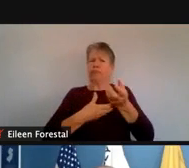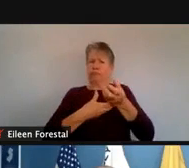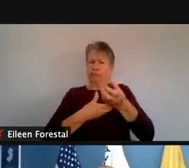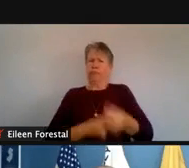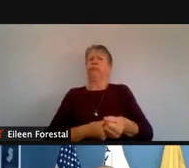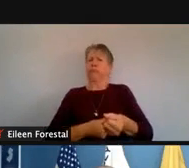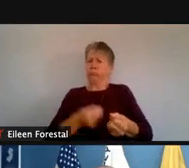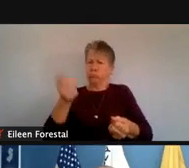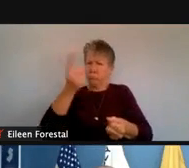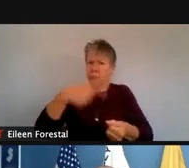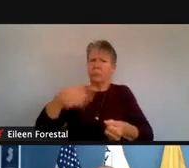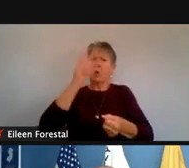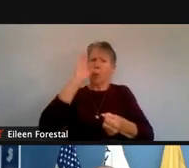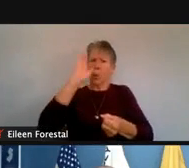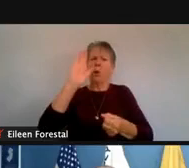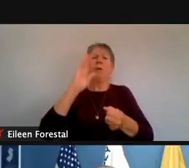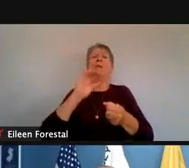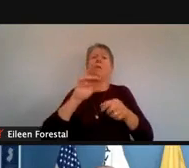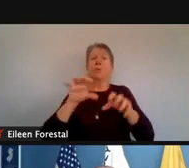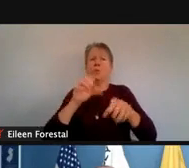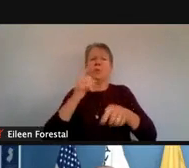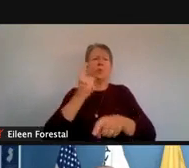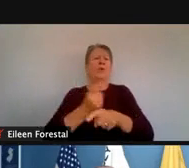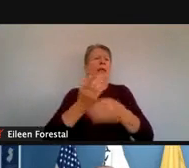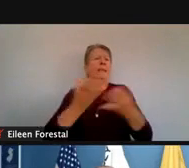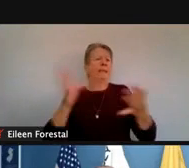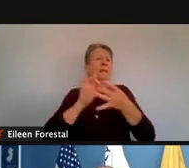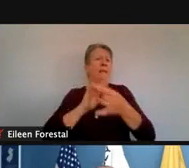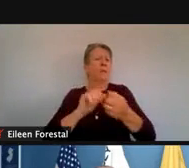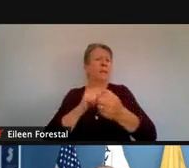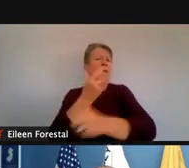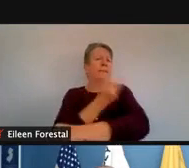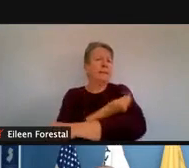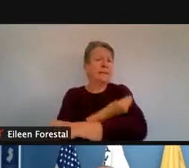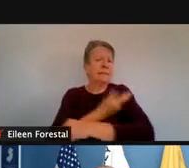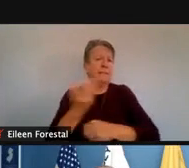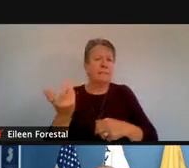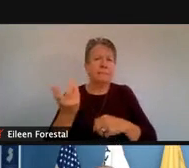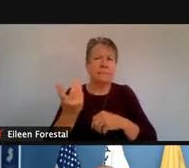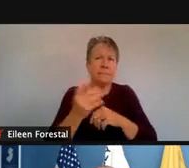vaccination. I have already briefed our congressional delegation,